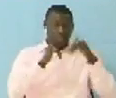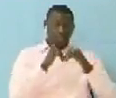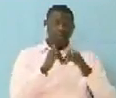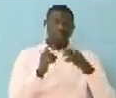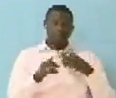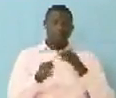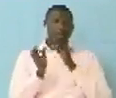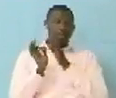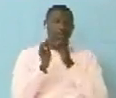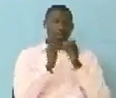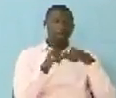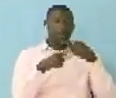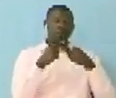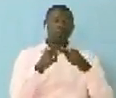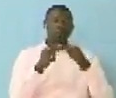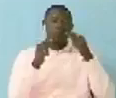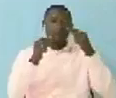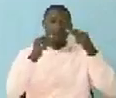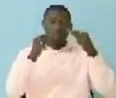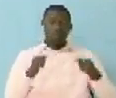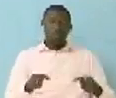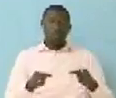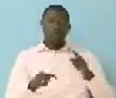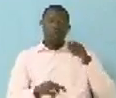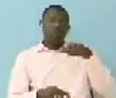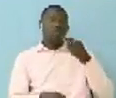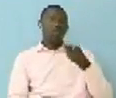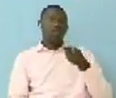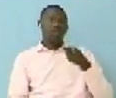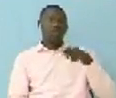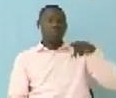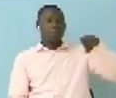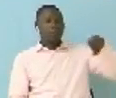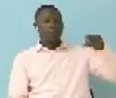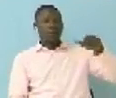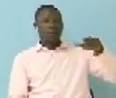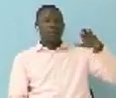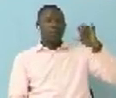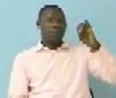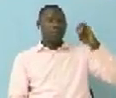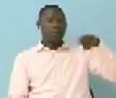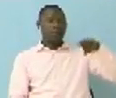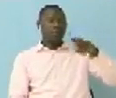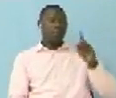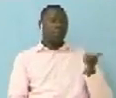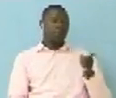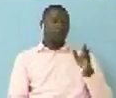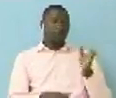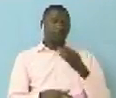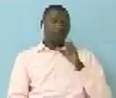will refer you to the statement of Faring Sanyang. When